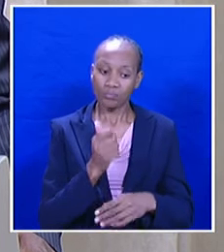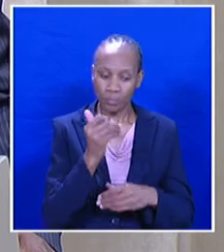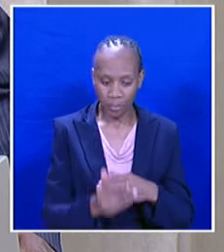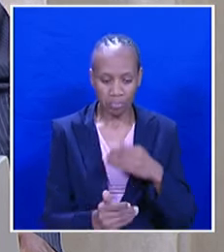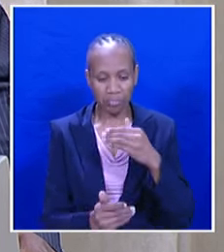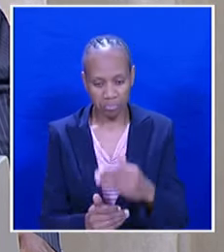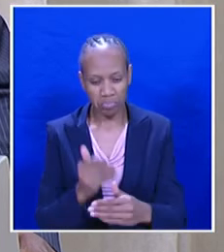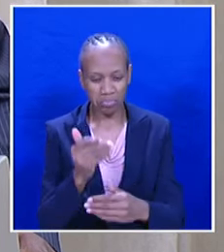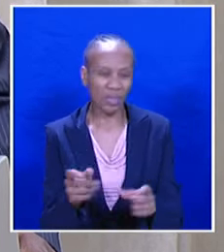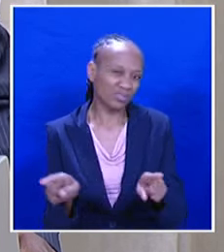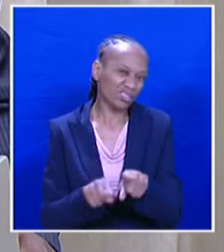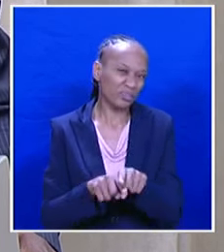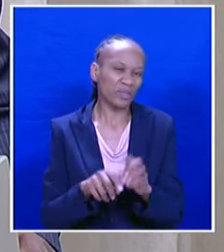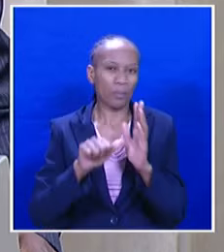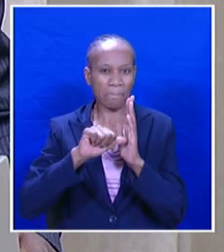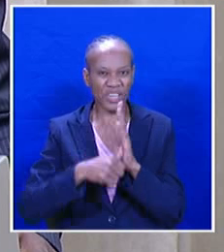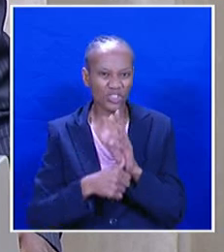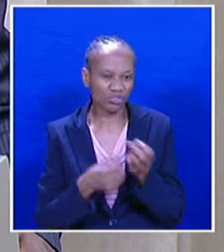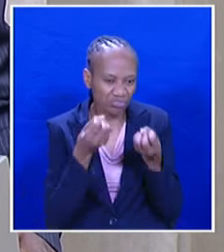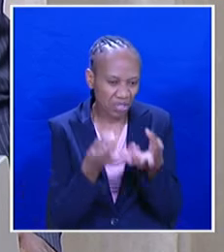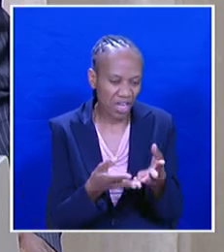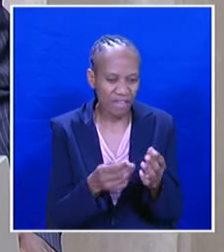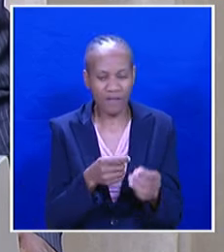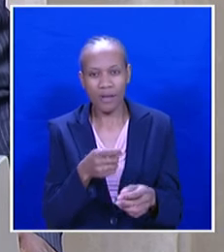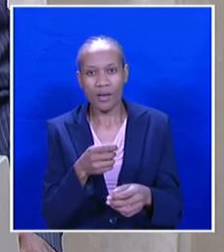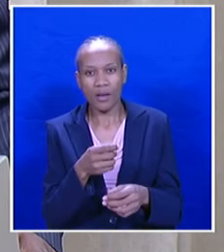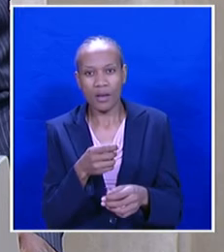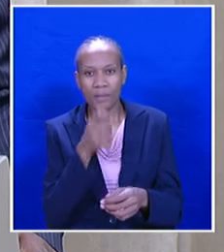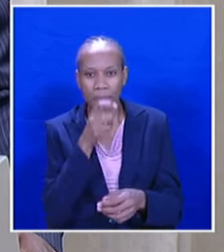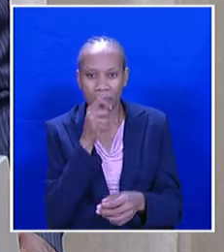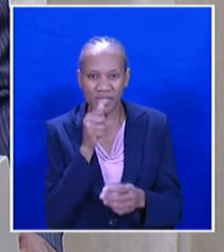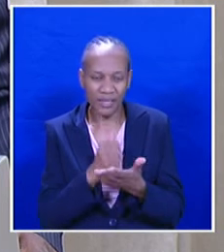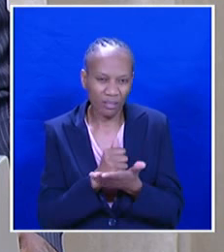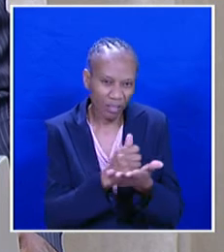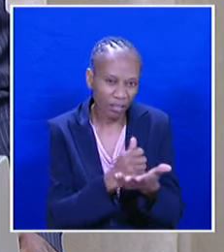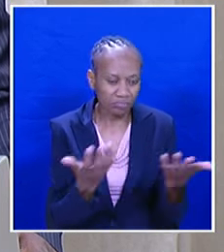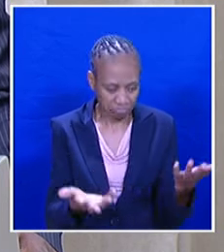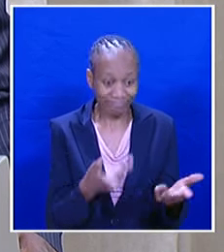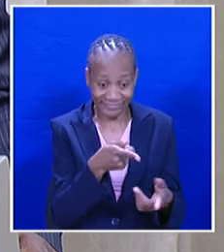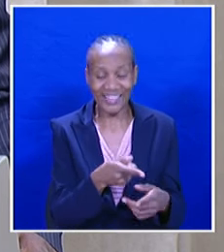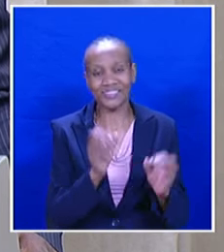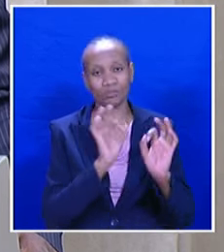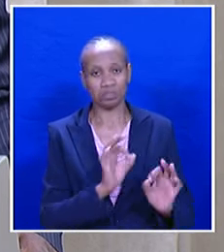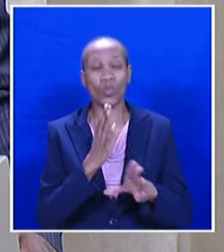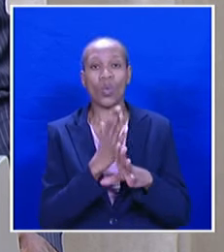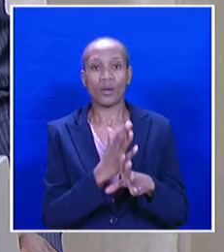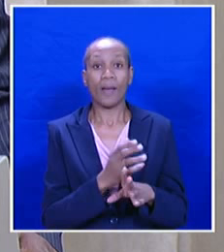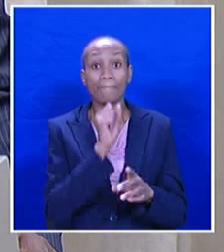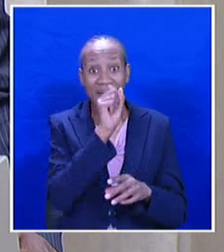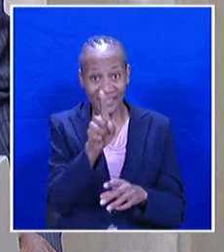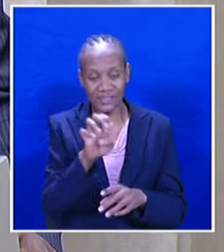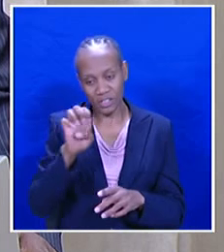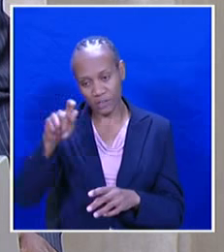pension and medical aid and all that. Now, EPWP jobs are not permanent